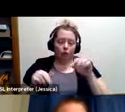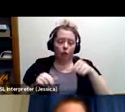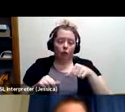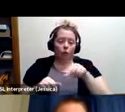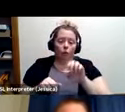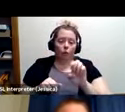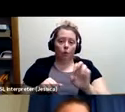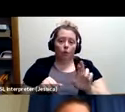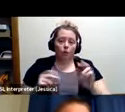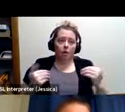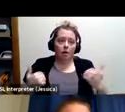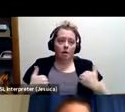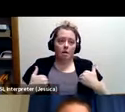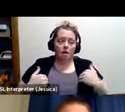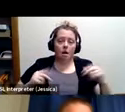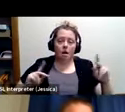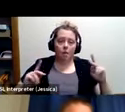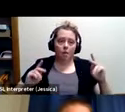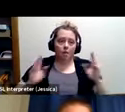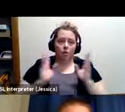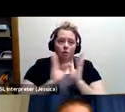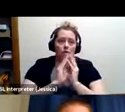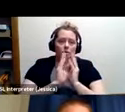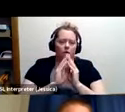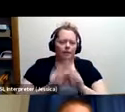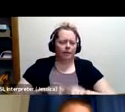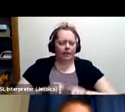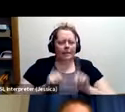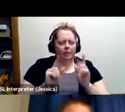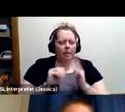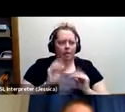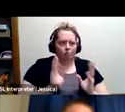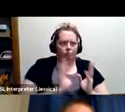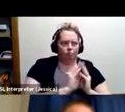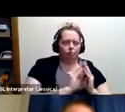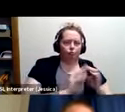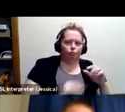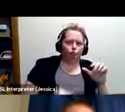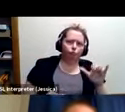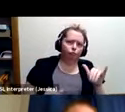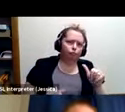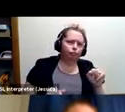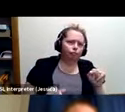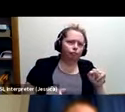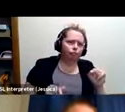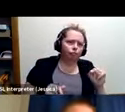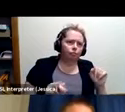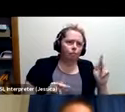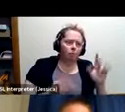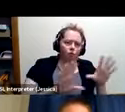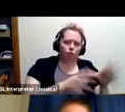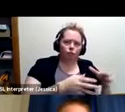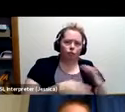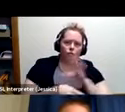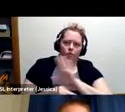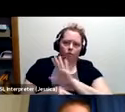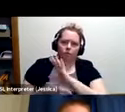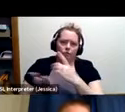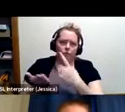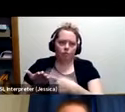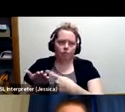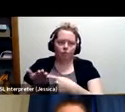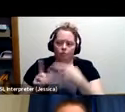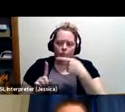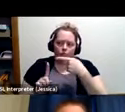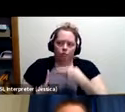very different than when you get queer, cis, and straight folks together, and the things that they talk about and are important to them.